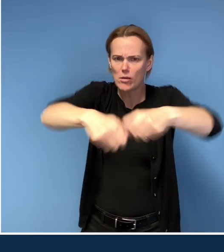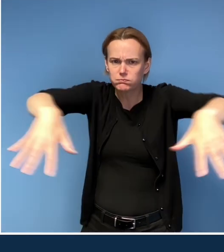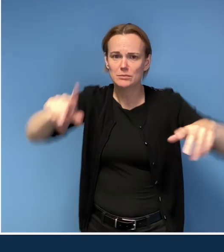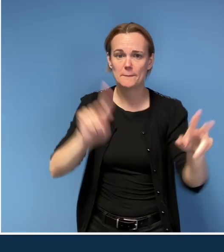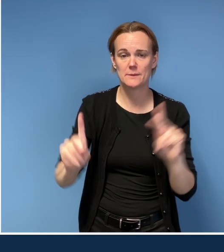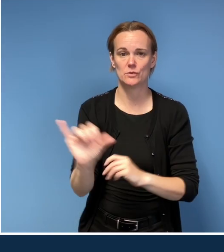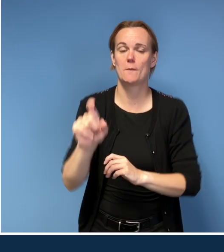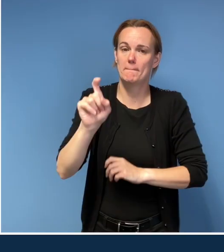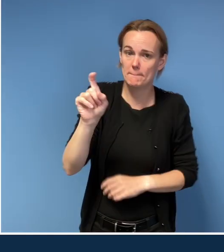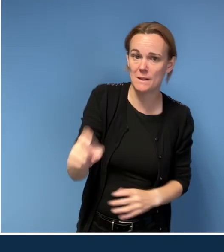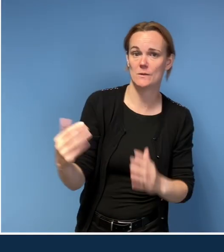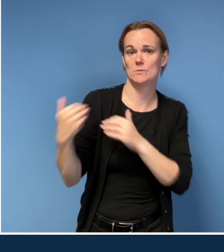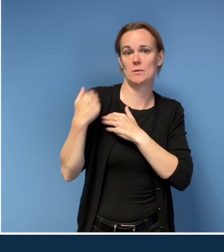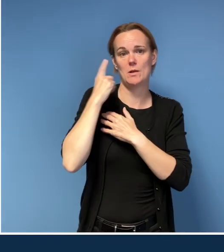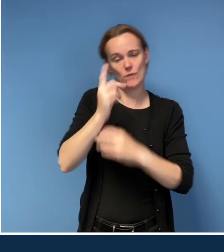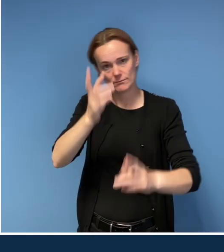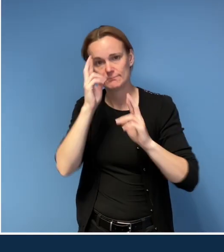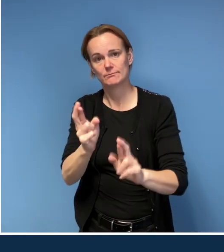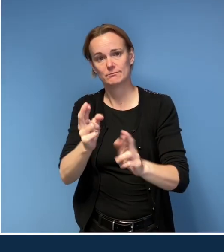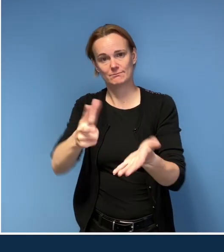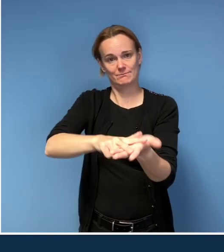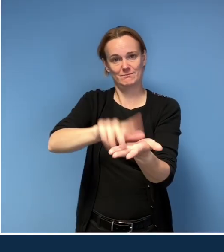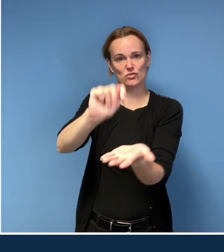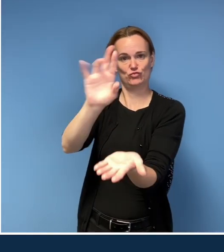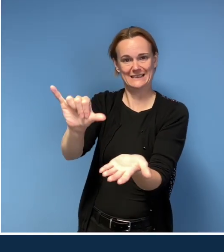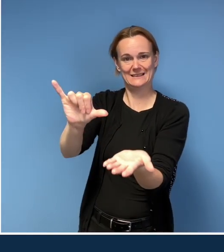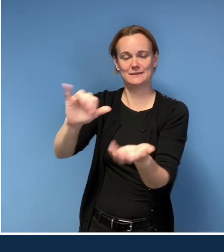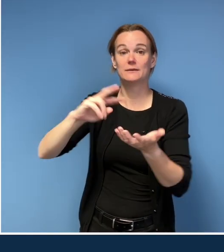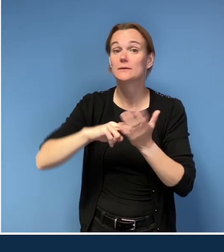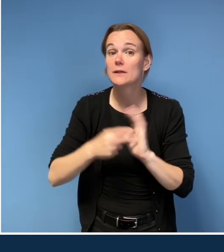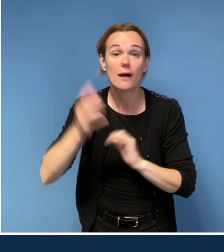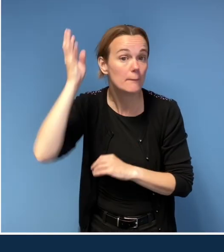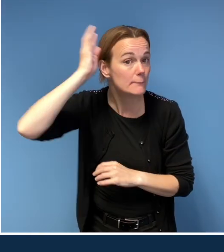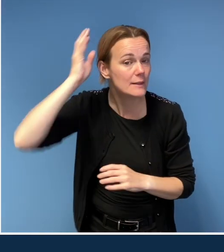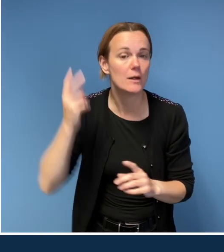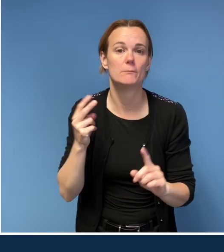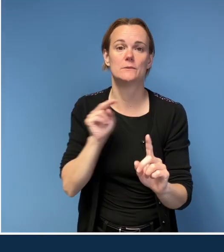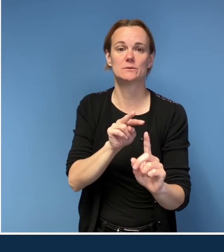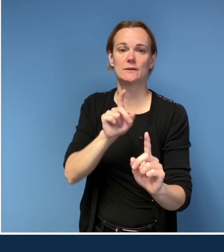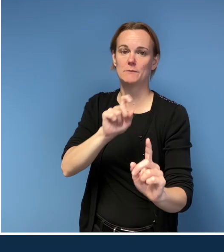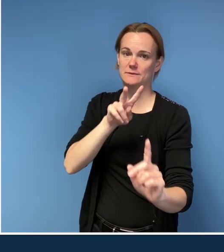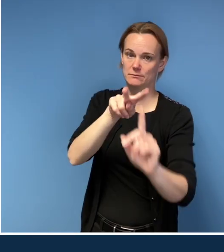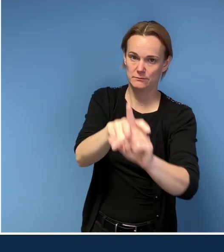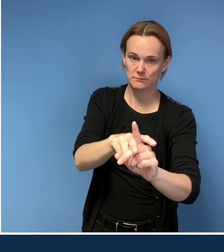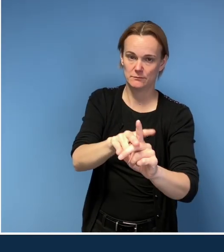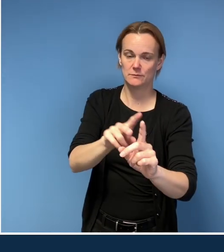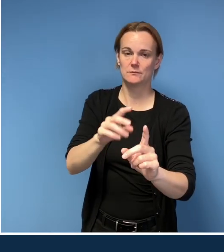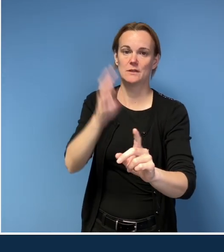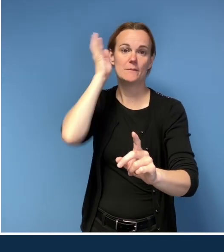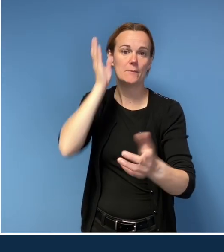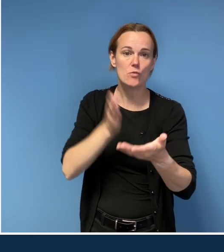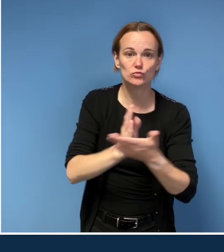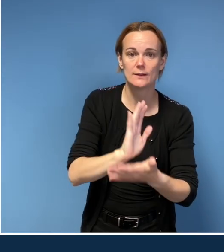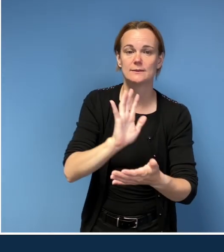a commitment. And, these include embedding Mi'kmaq perspectives into rights and voices into our